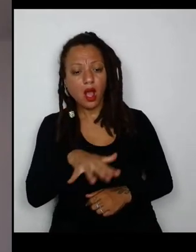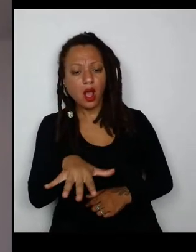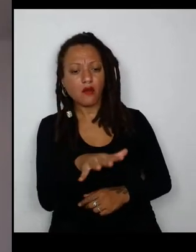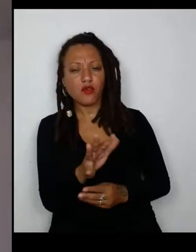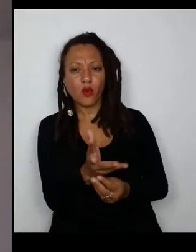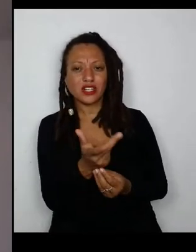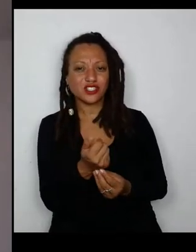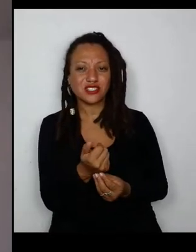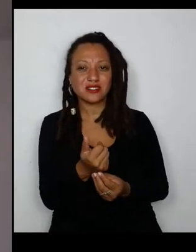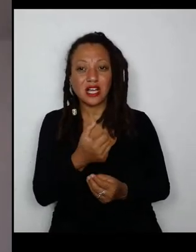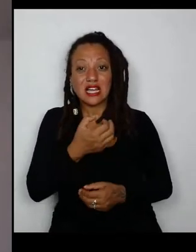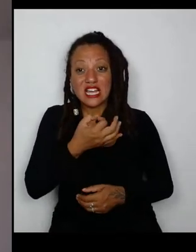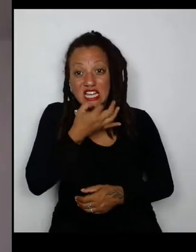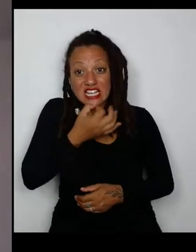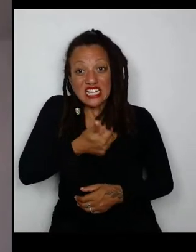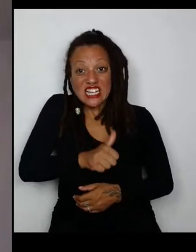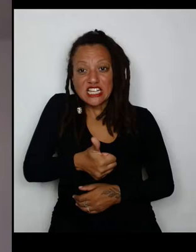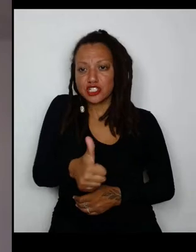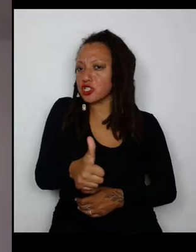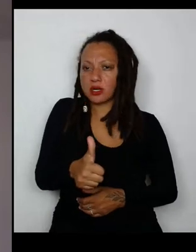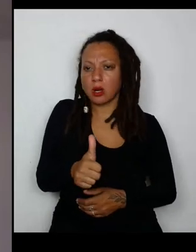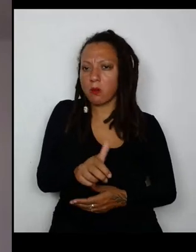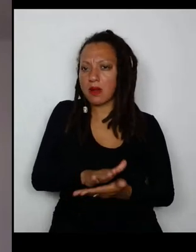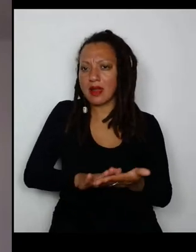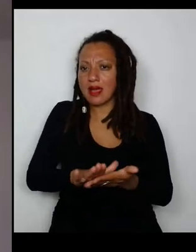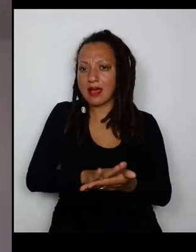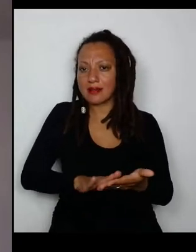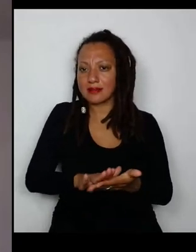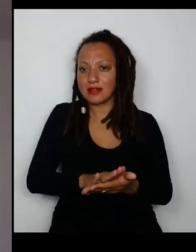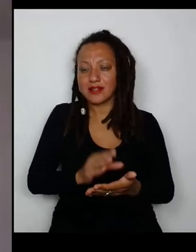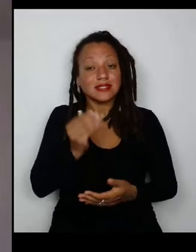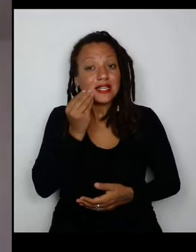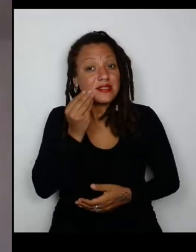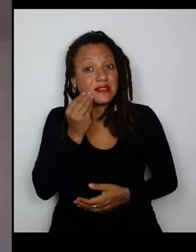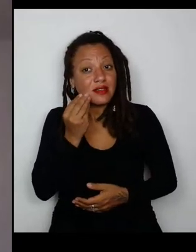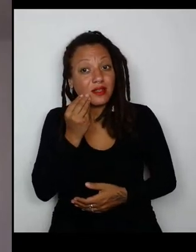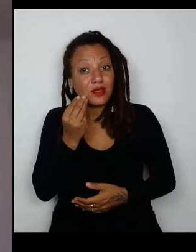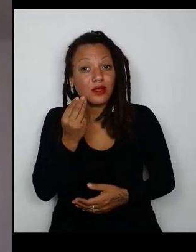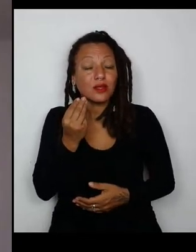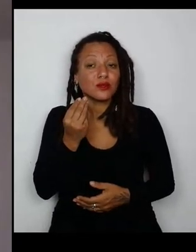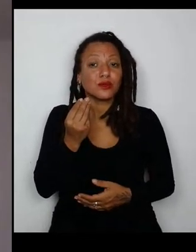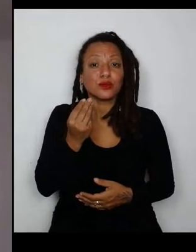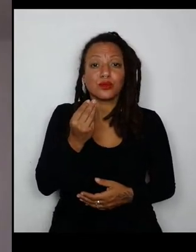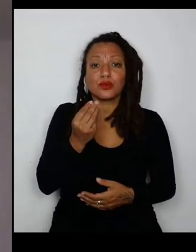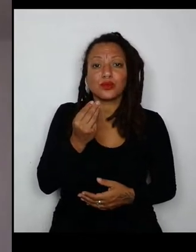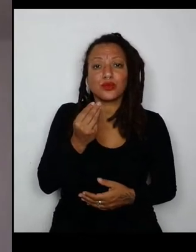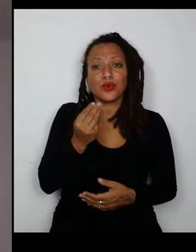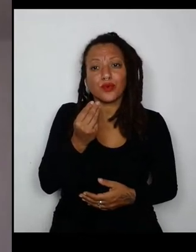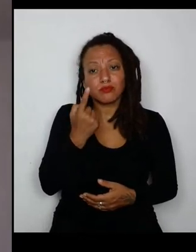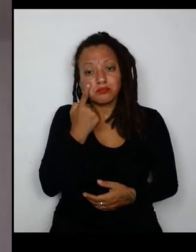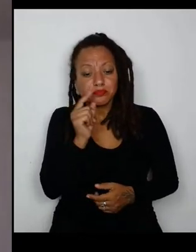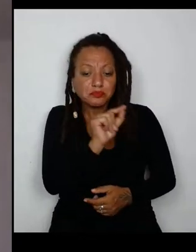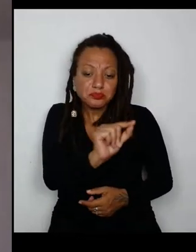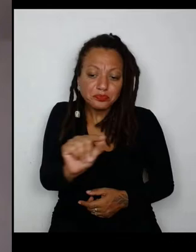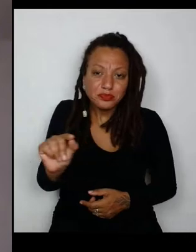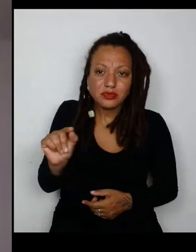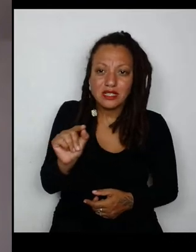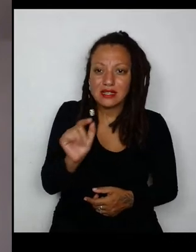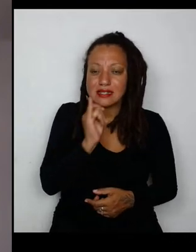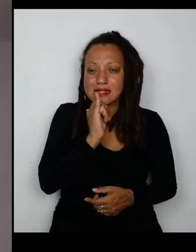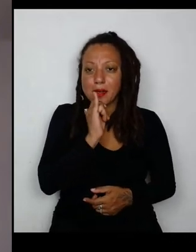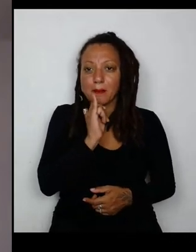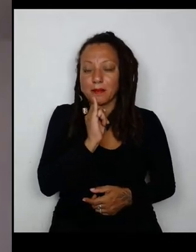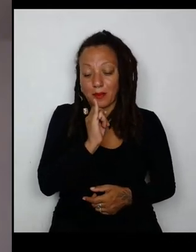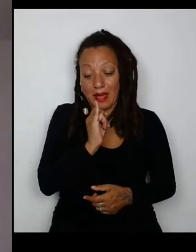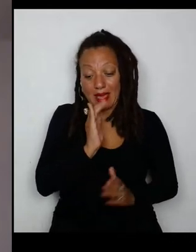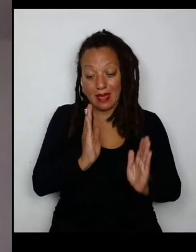see those artists not in a critical way they were always striving for validation for